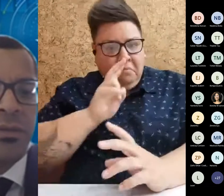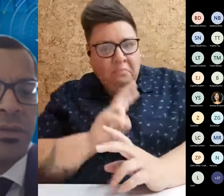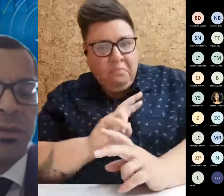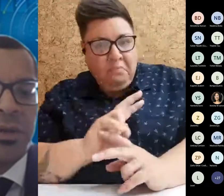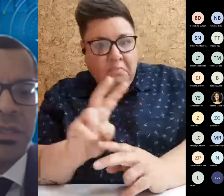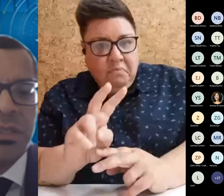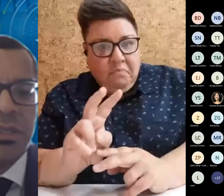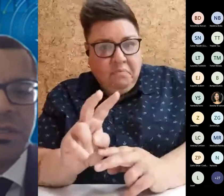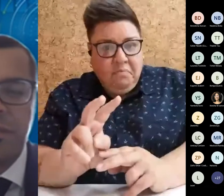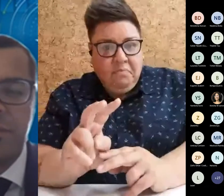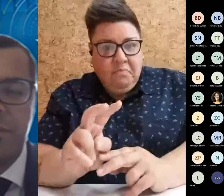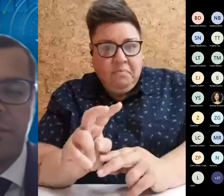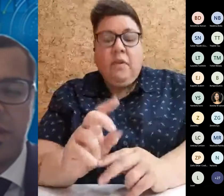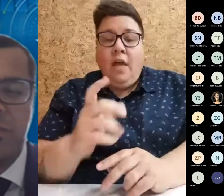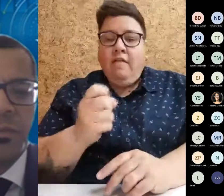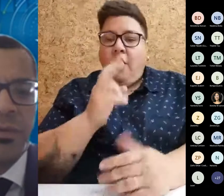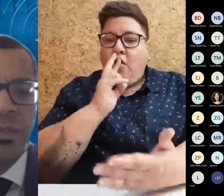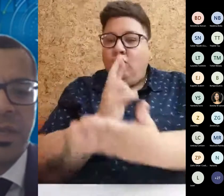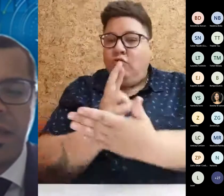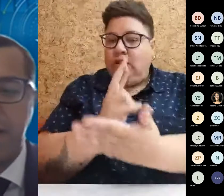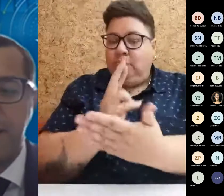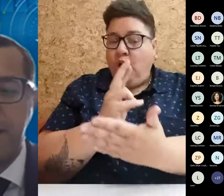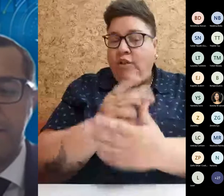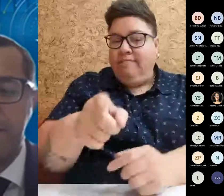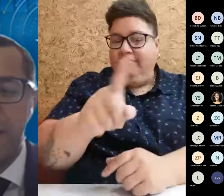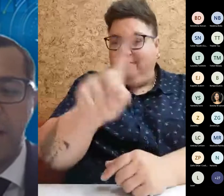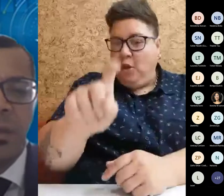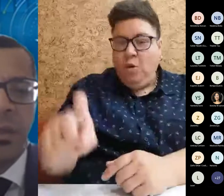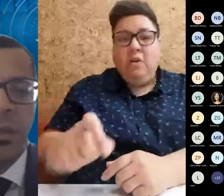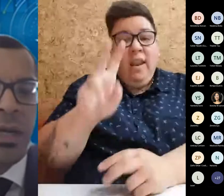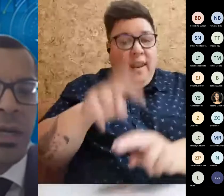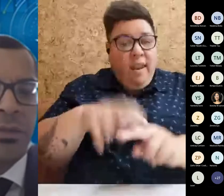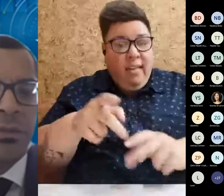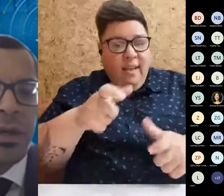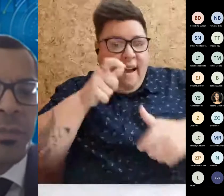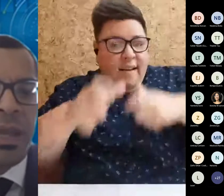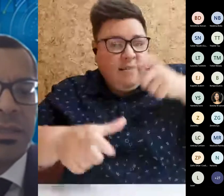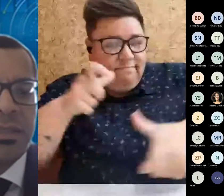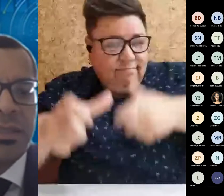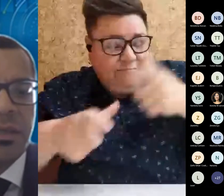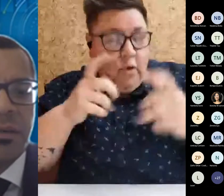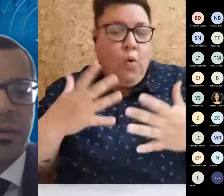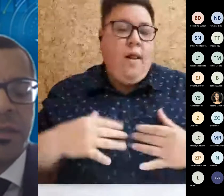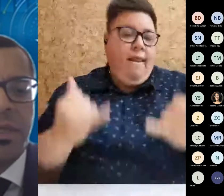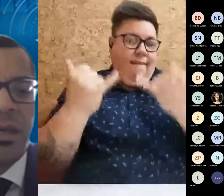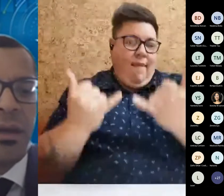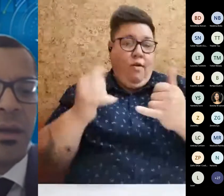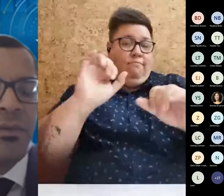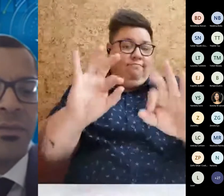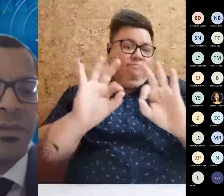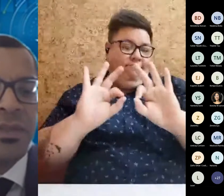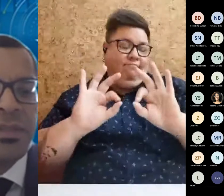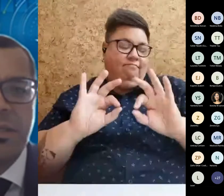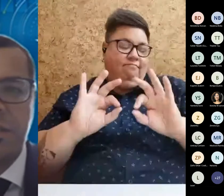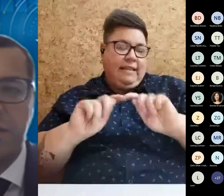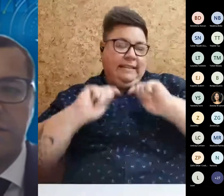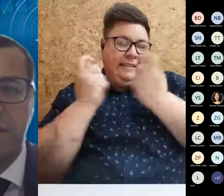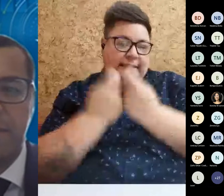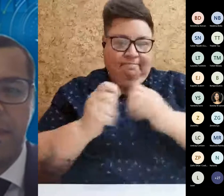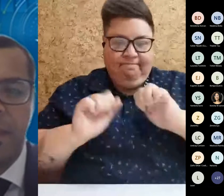going to respond to those questions, whatever you post, I will read out to our panelists. Let me, however,